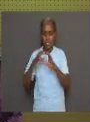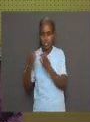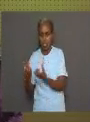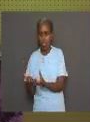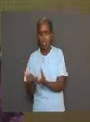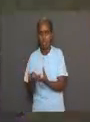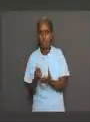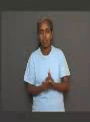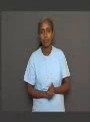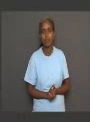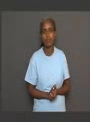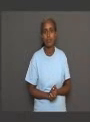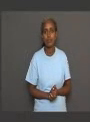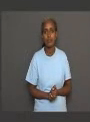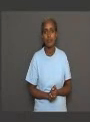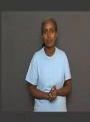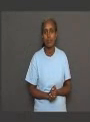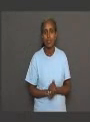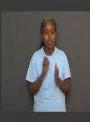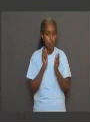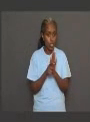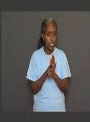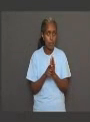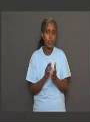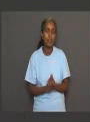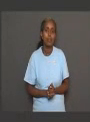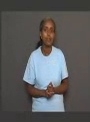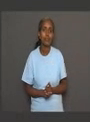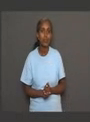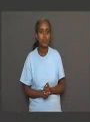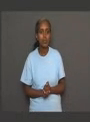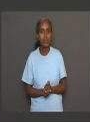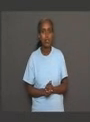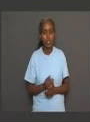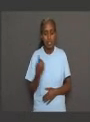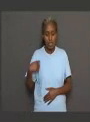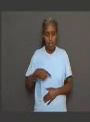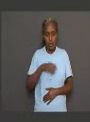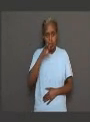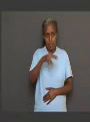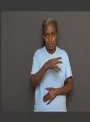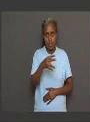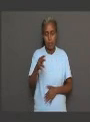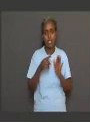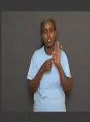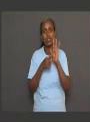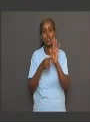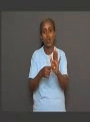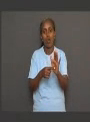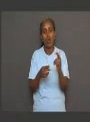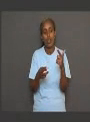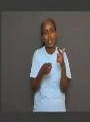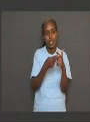classes. For example, our data table would show a